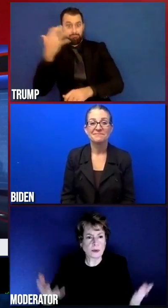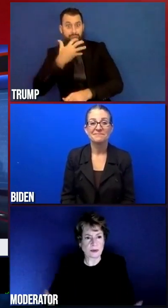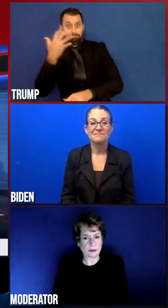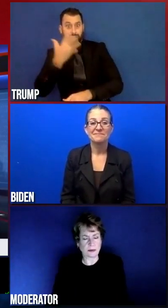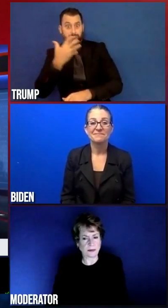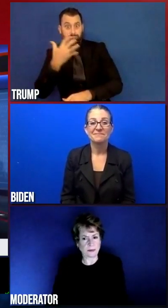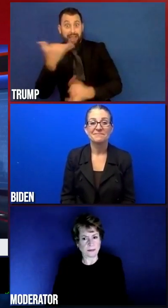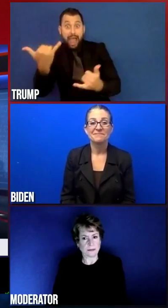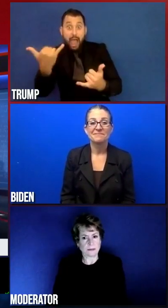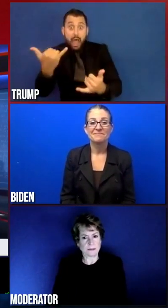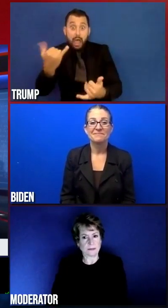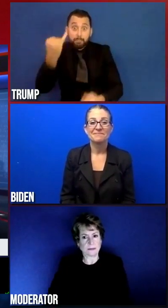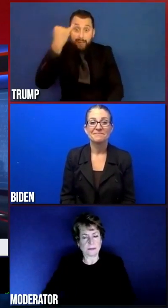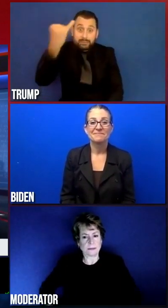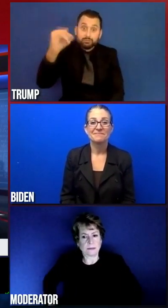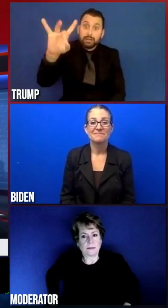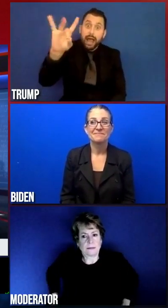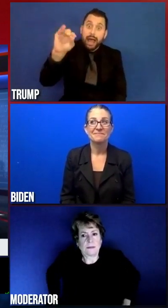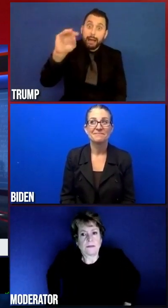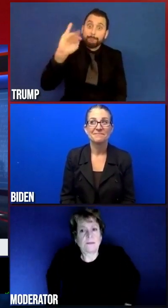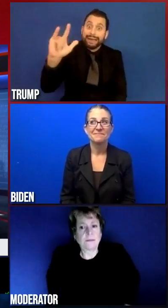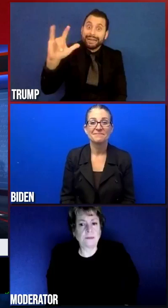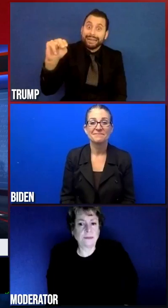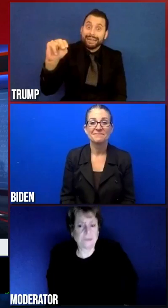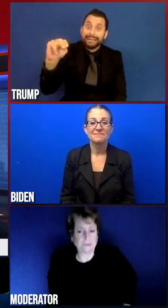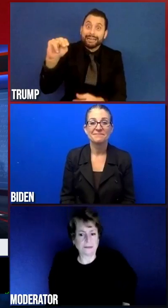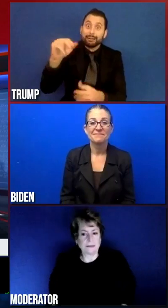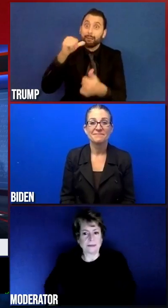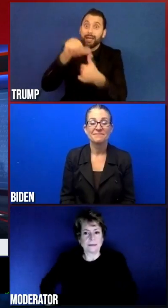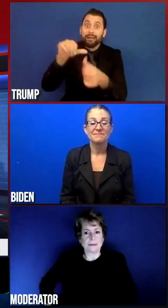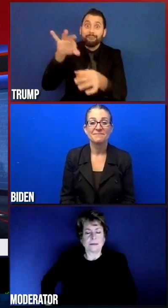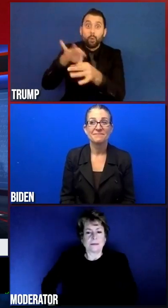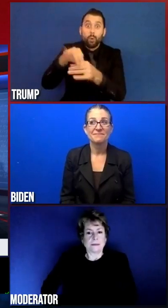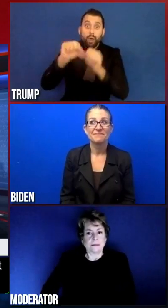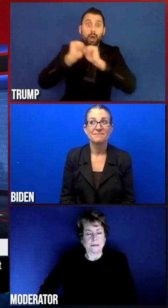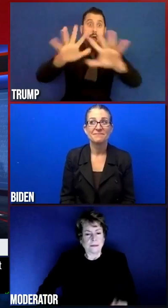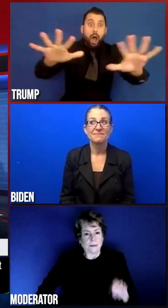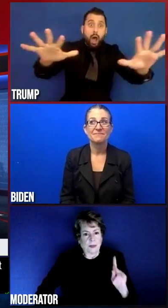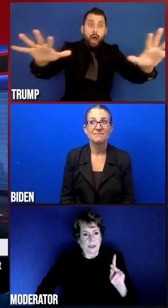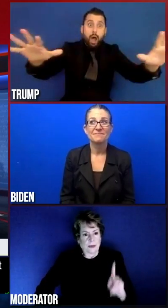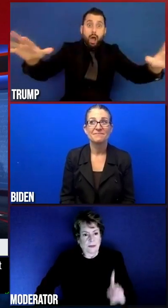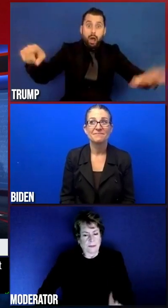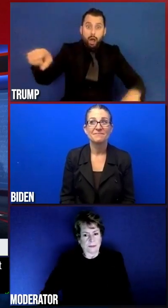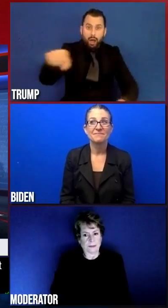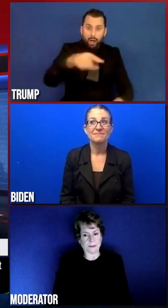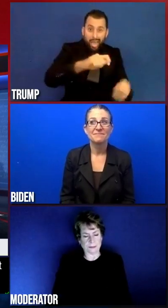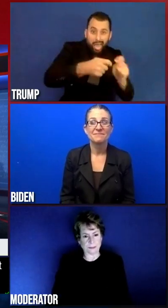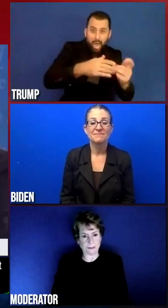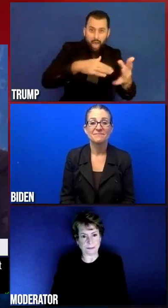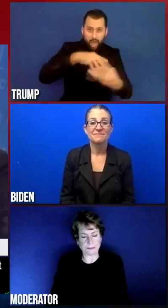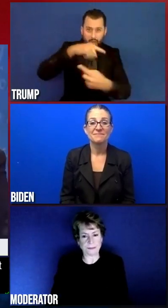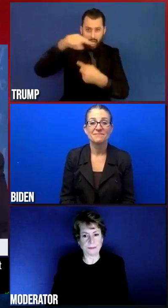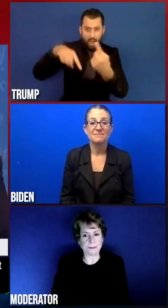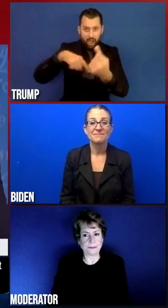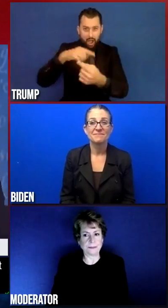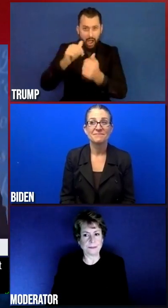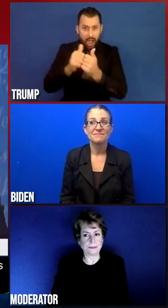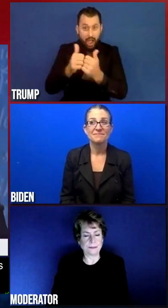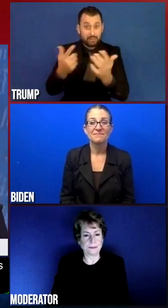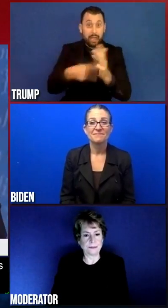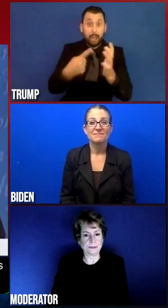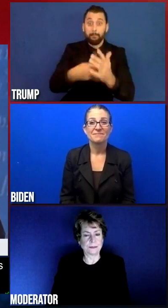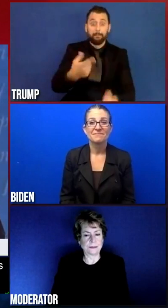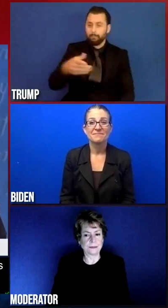it. Number one. Number two, They cheat. They cheat. Hey, they found ballots in a waste paper basket 3